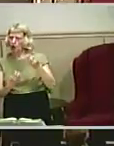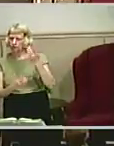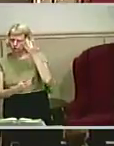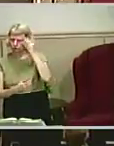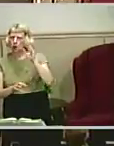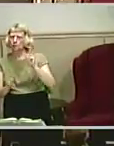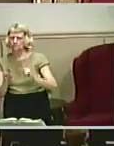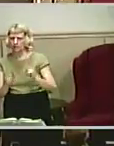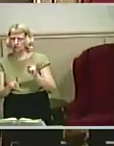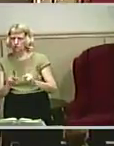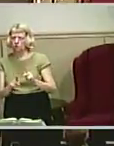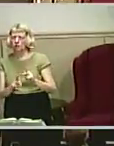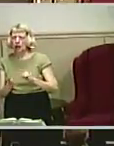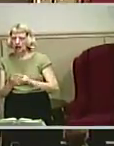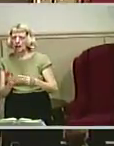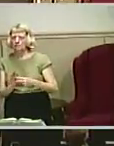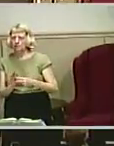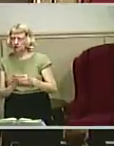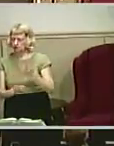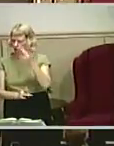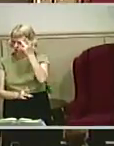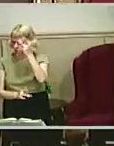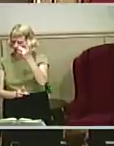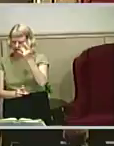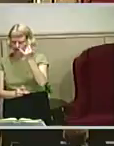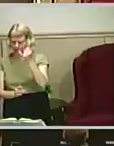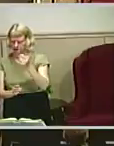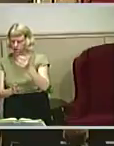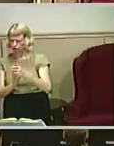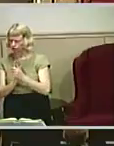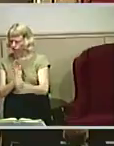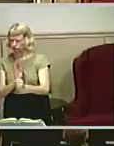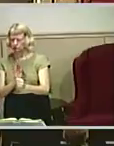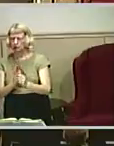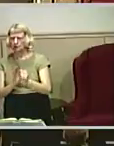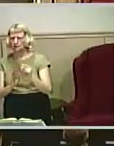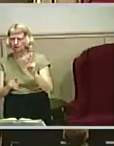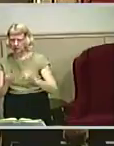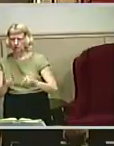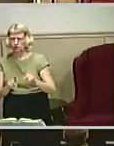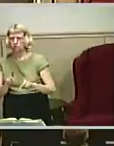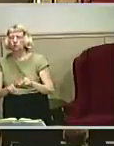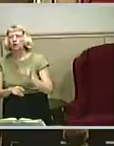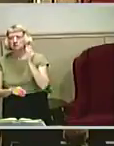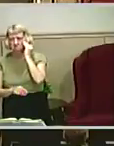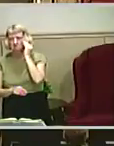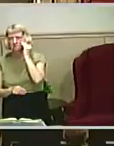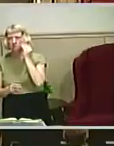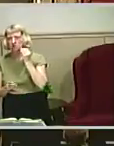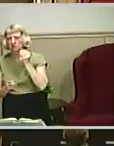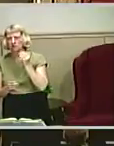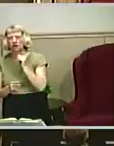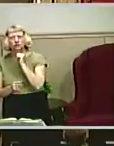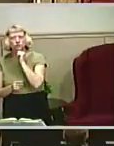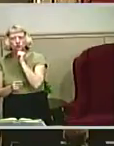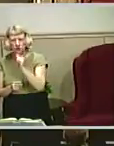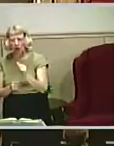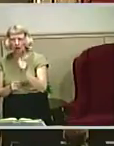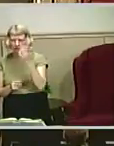really talking about smart here now. I mean really intelligent people. Okay? And I know a lot of not